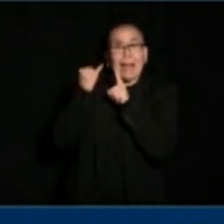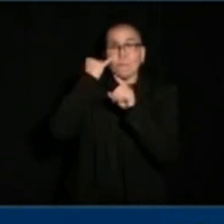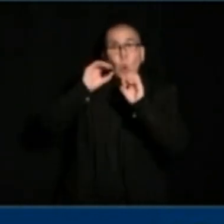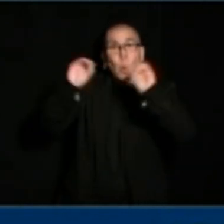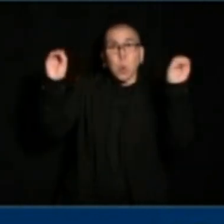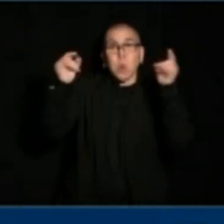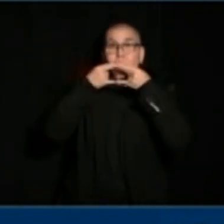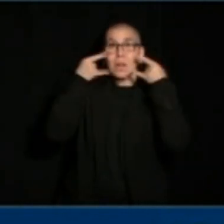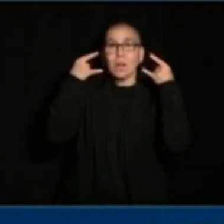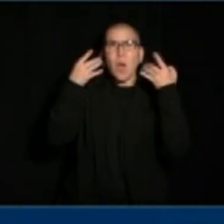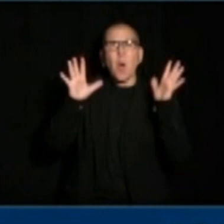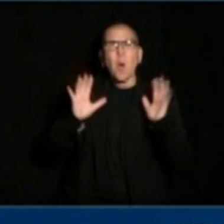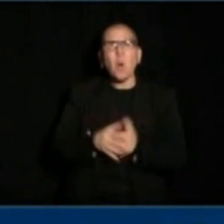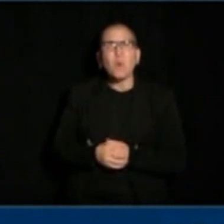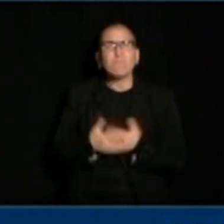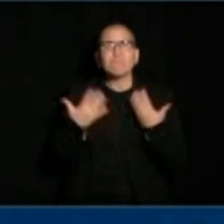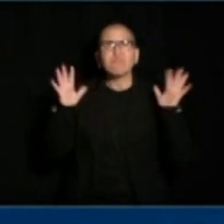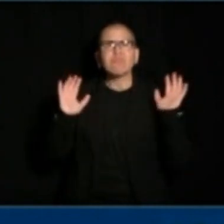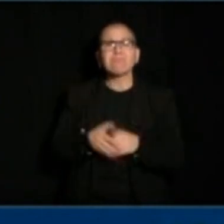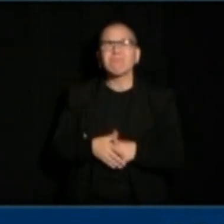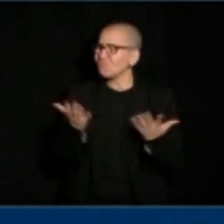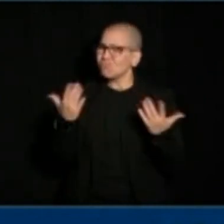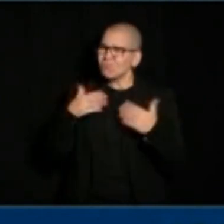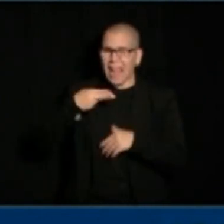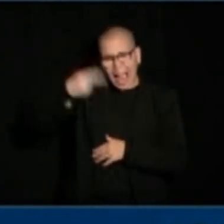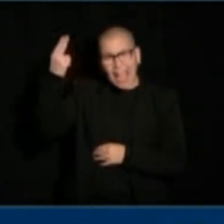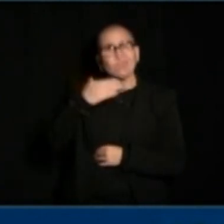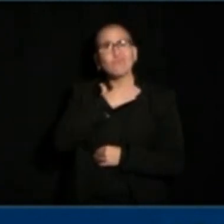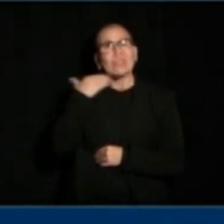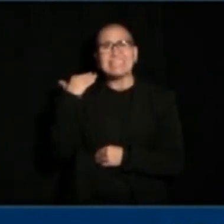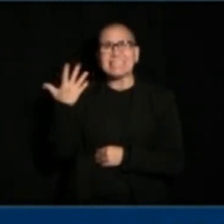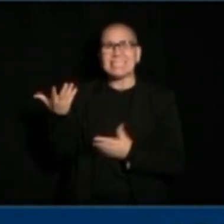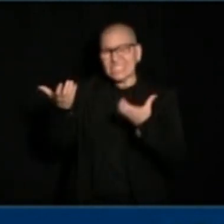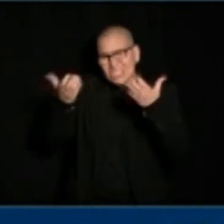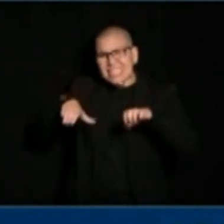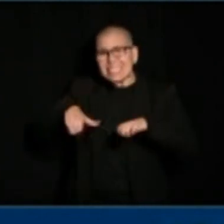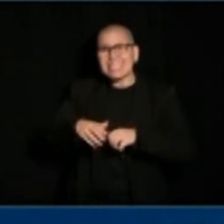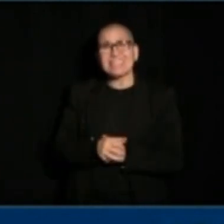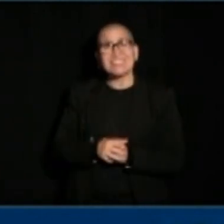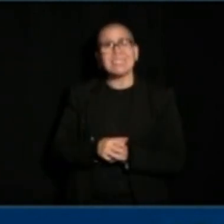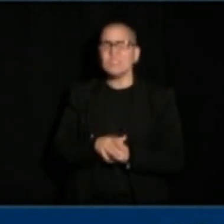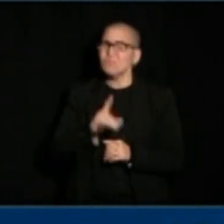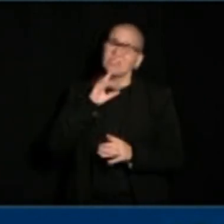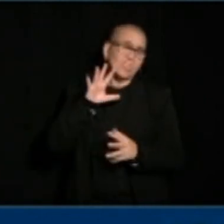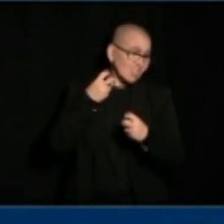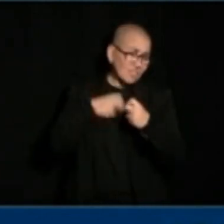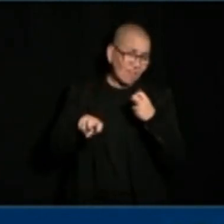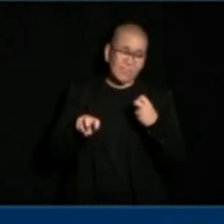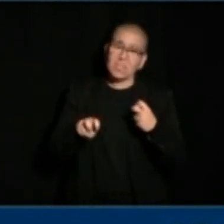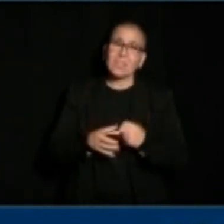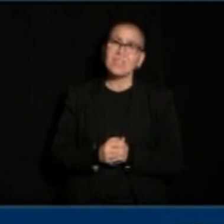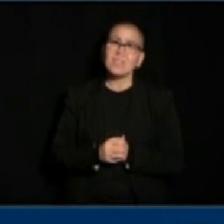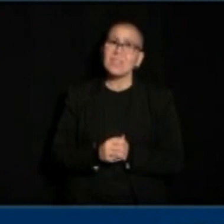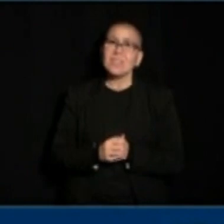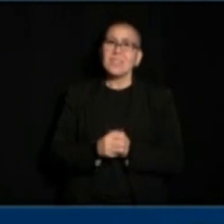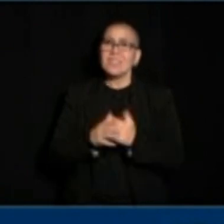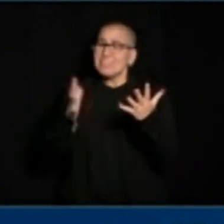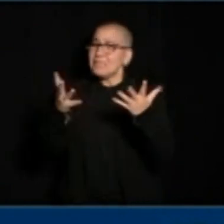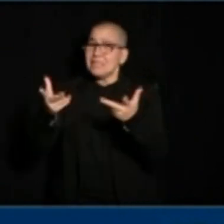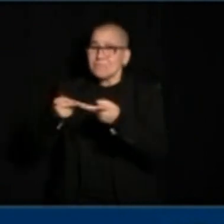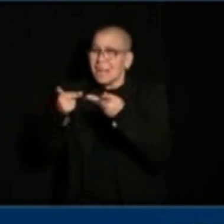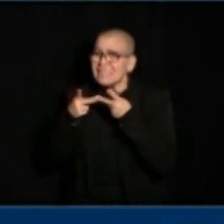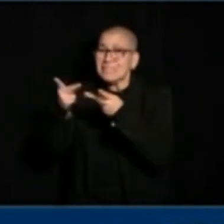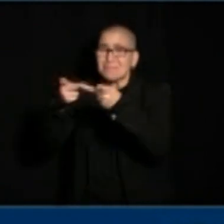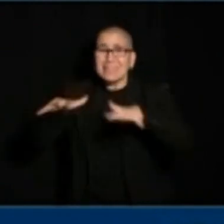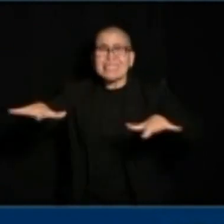riskiest places. And what's really hard about this is it's some of the places that are most important to